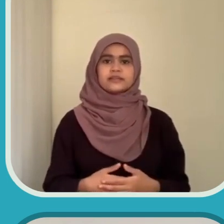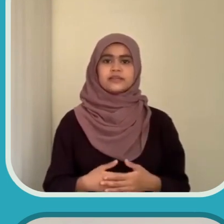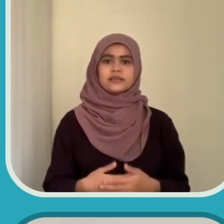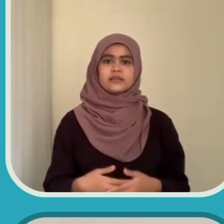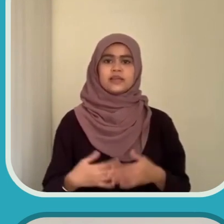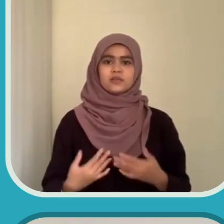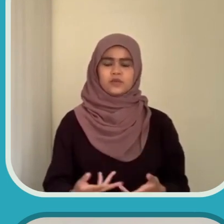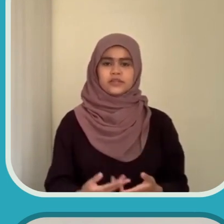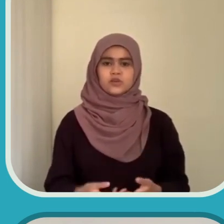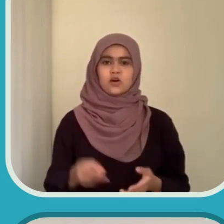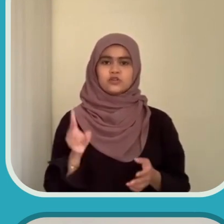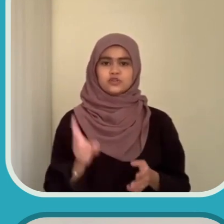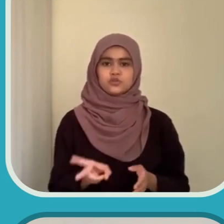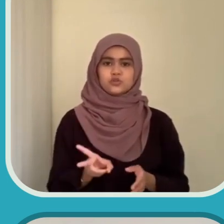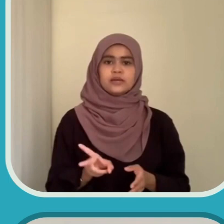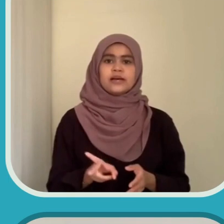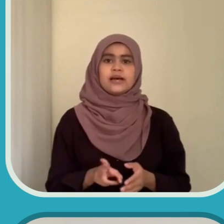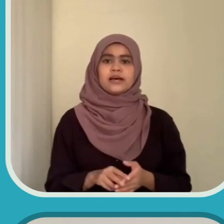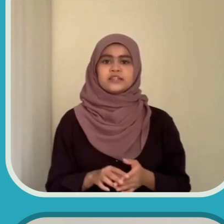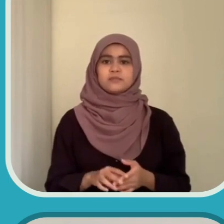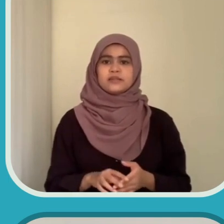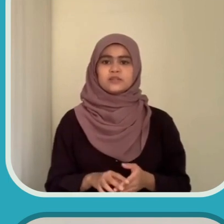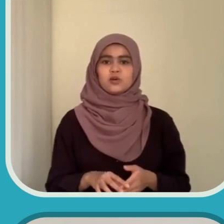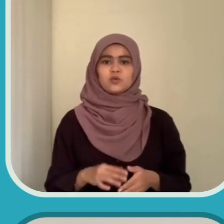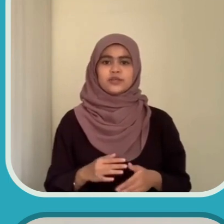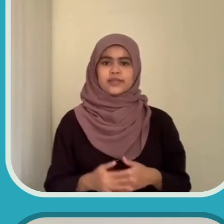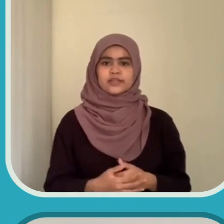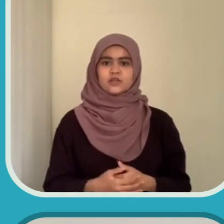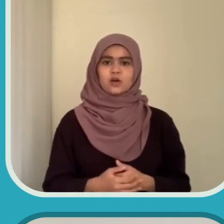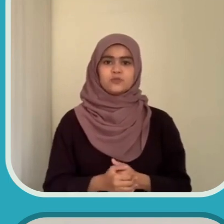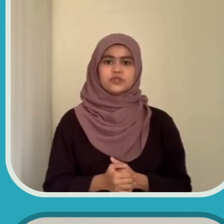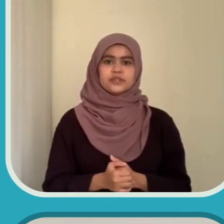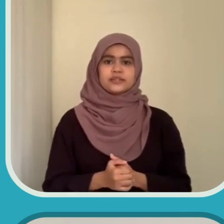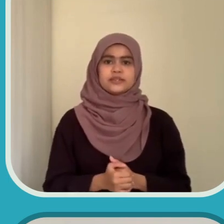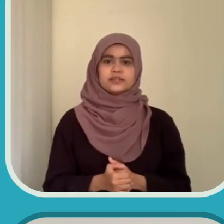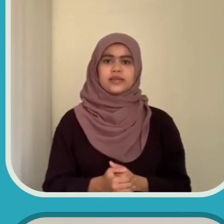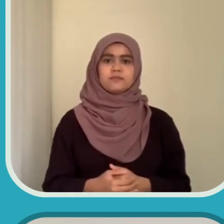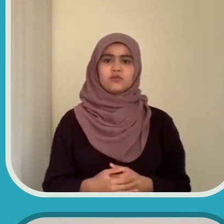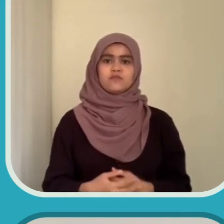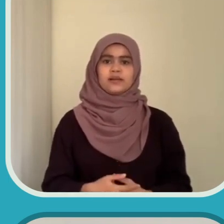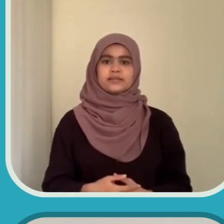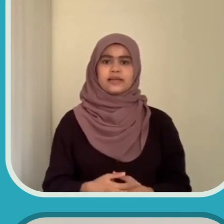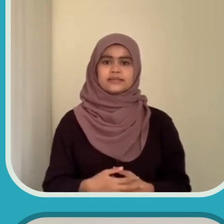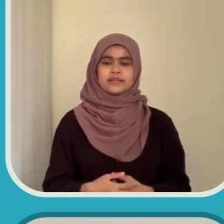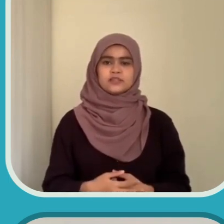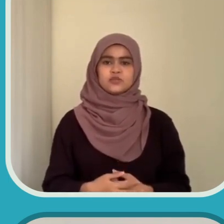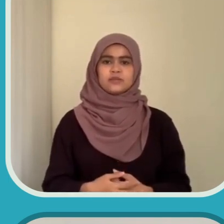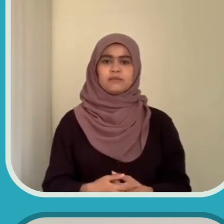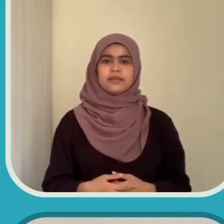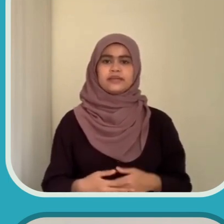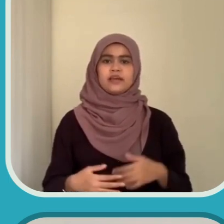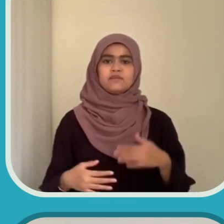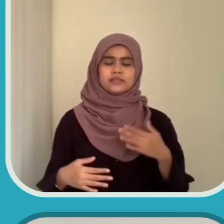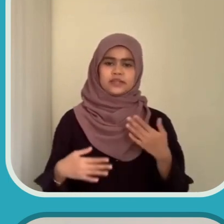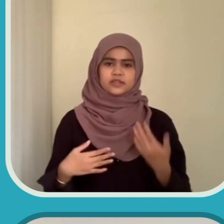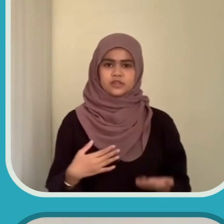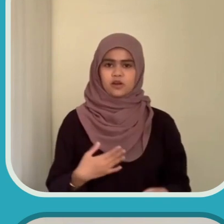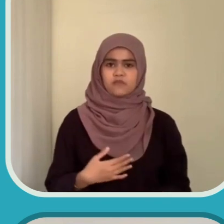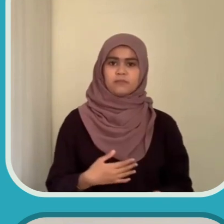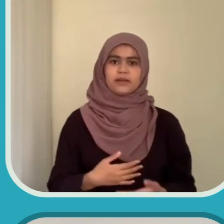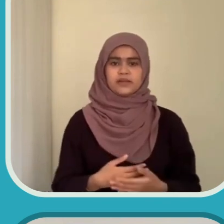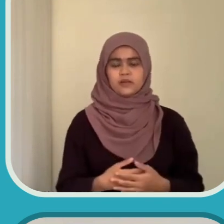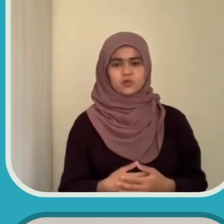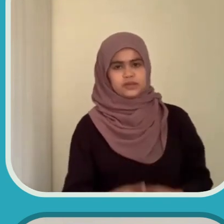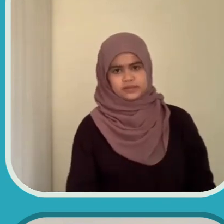studying a second language or two expands communication opportunities and provides access to the many advantages